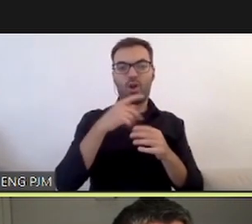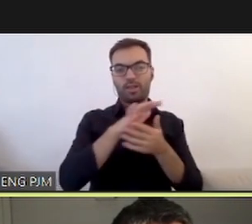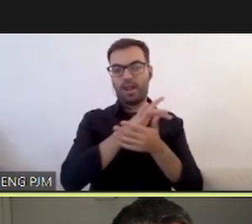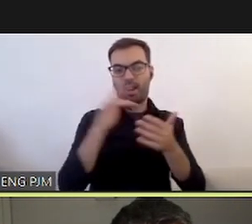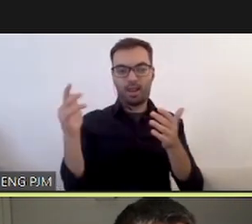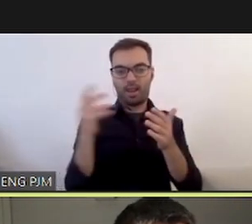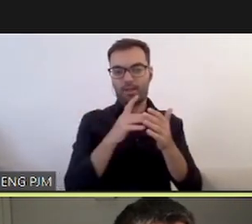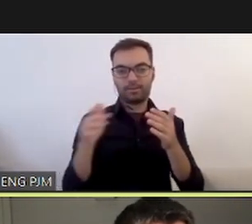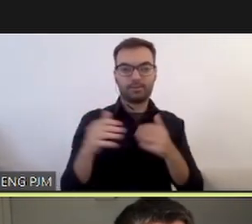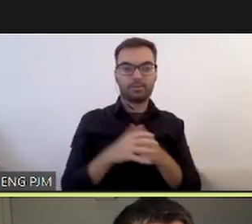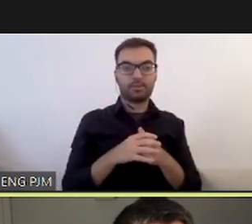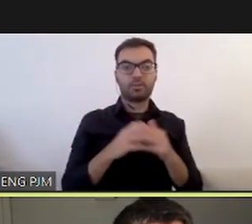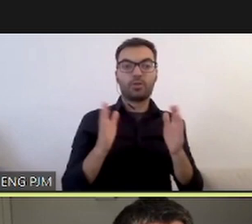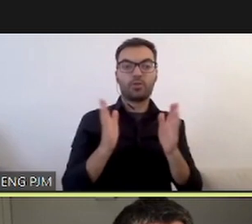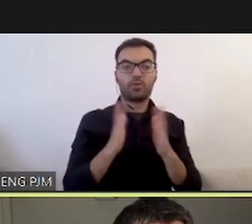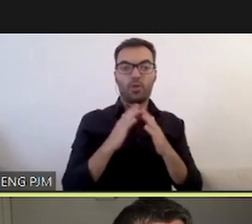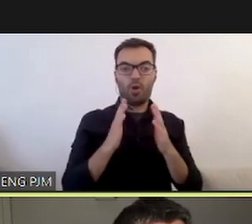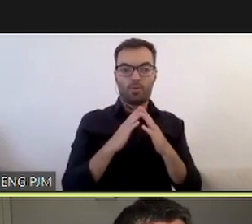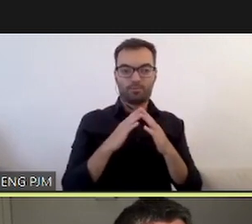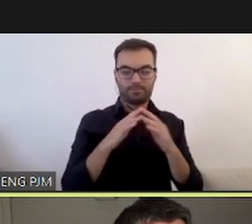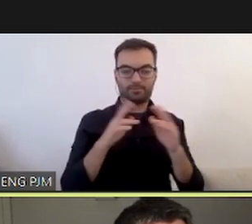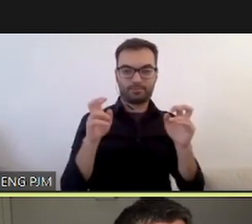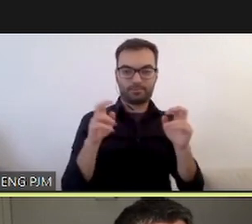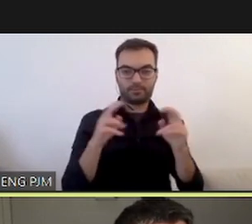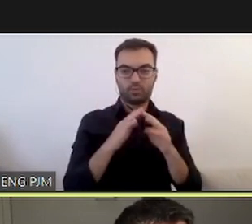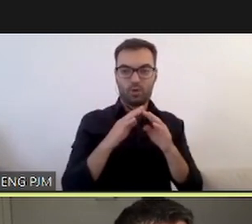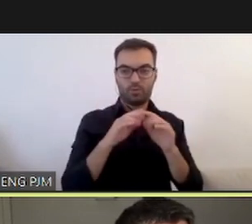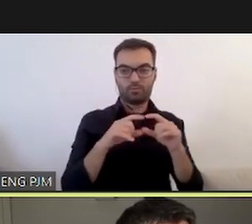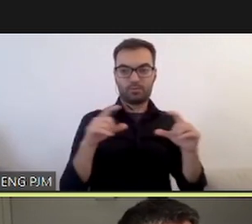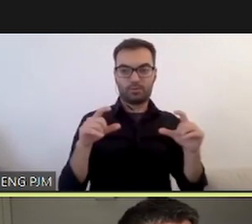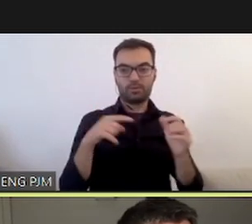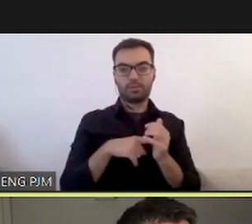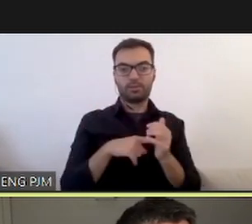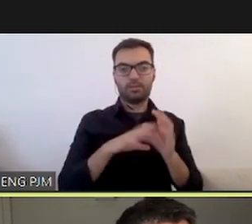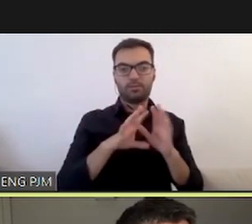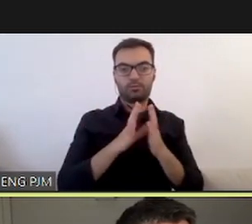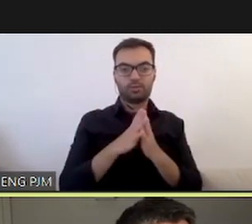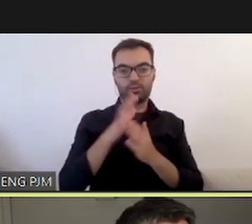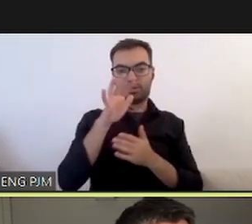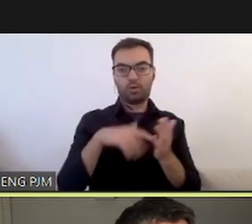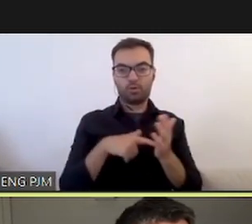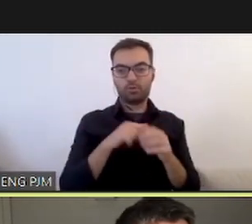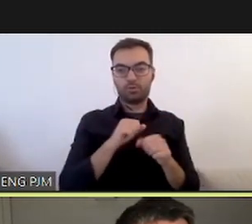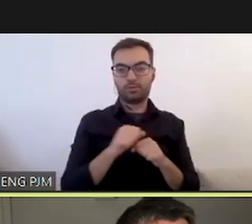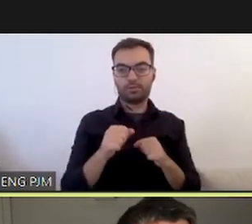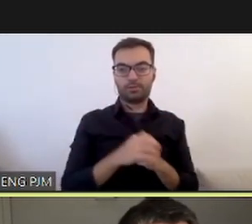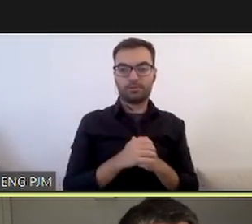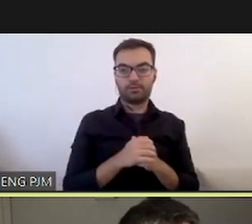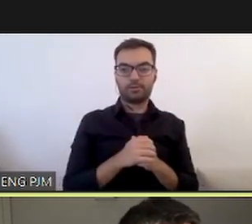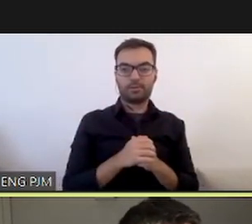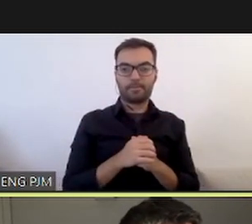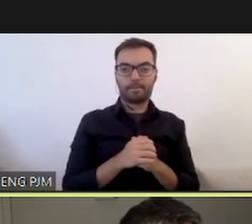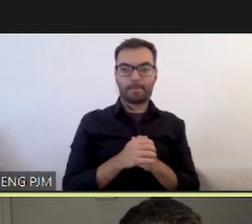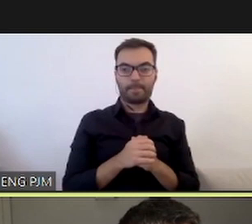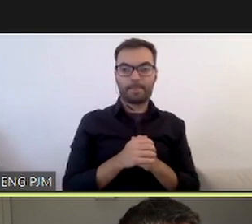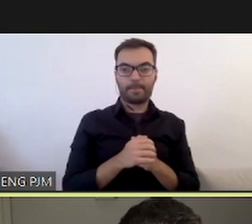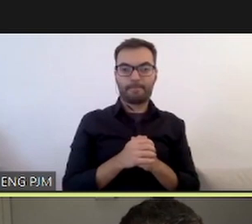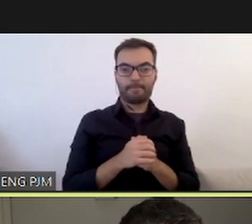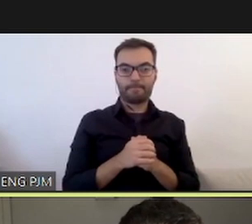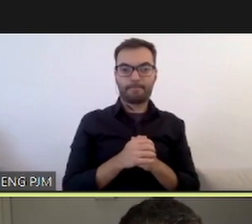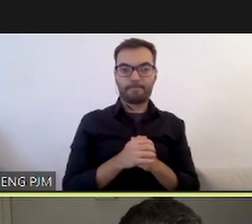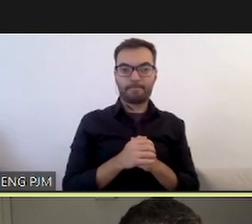in the DOM structure of the HTML, here everything is in the one